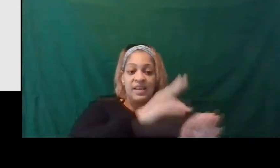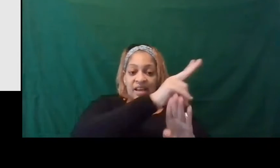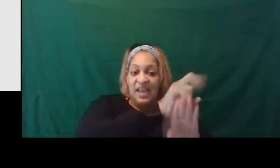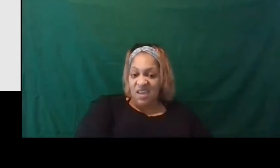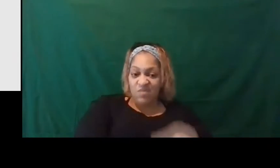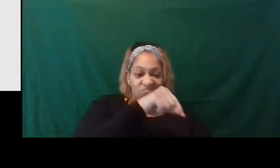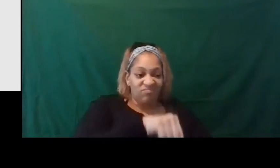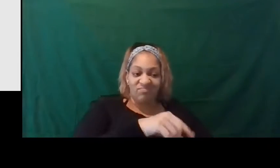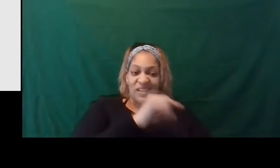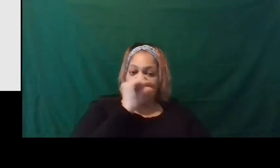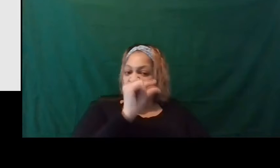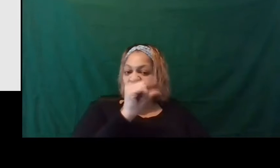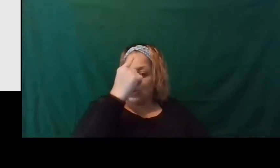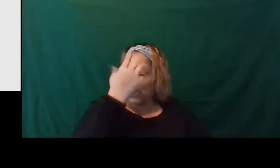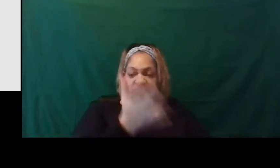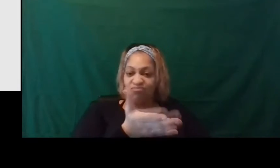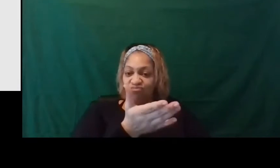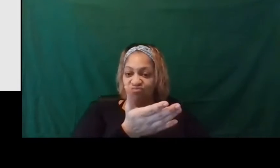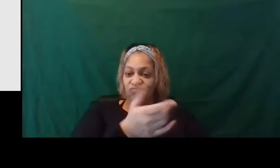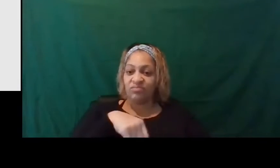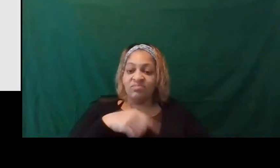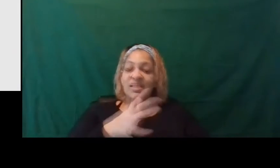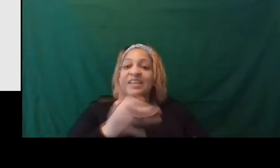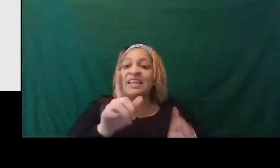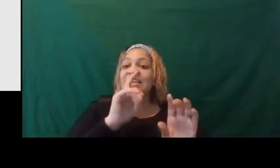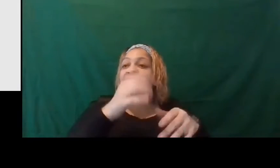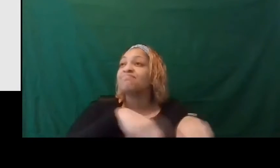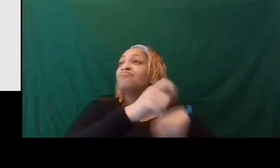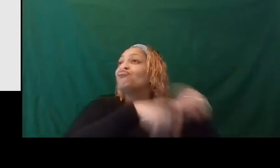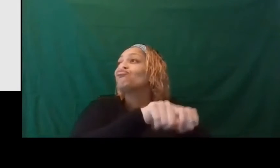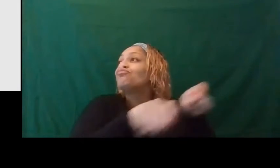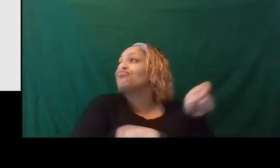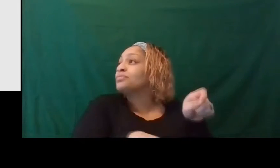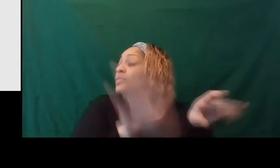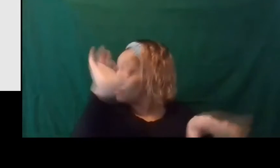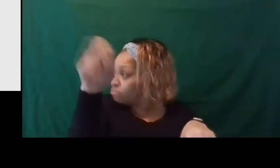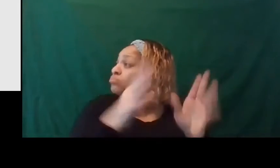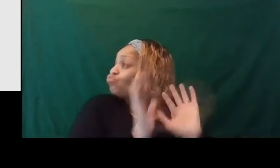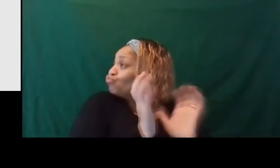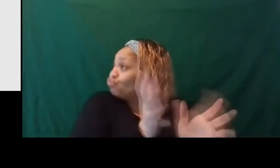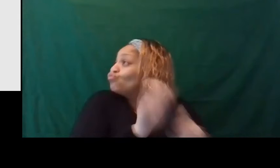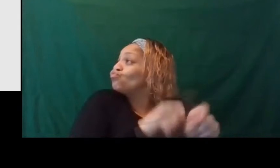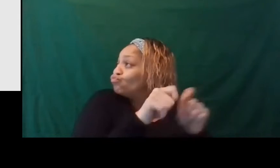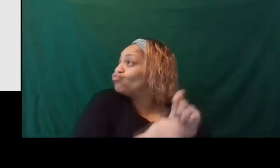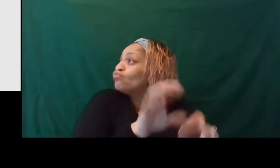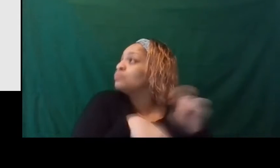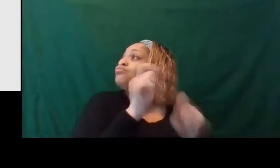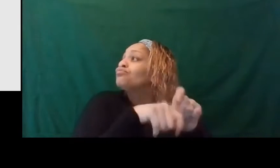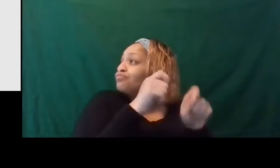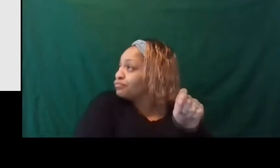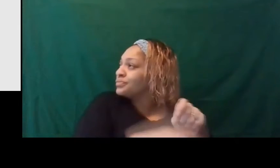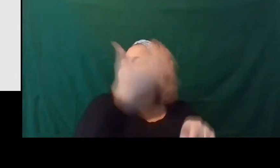very little thought. You just do it. So that's why you can tie your shoes and do something else, have a conversation, because tying your shoes is a habit